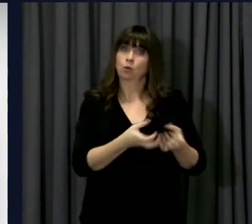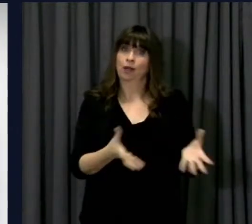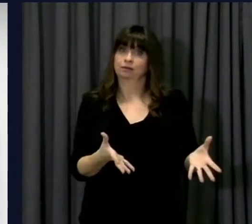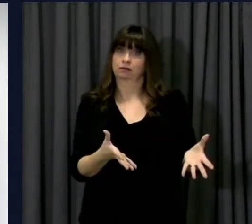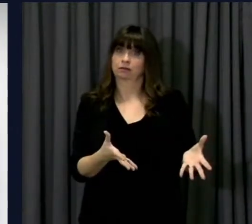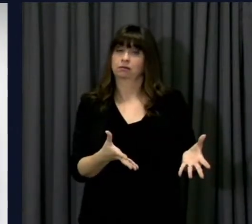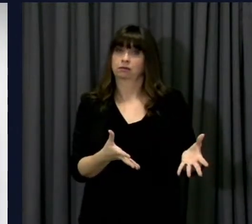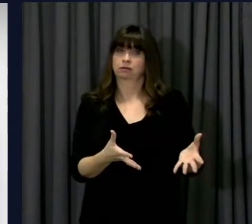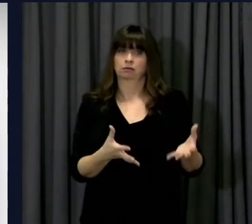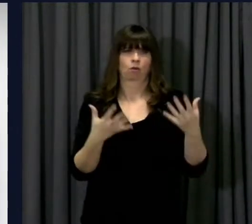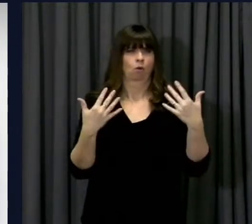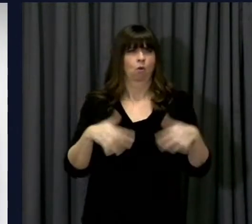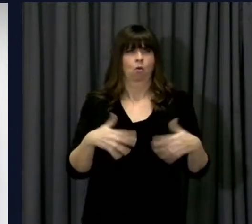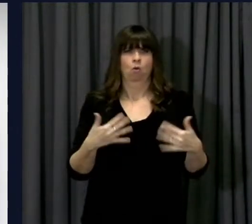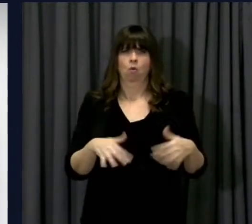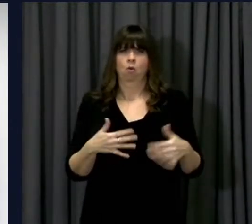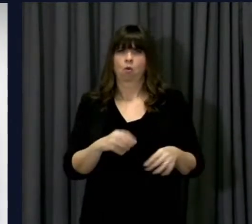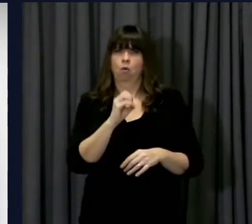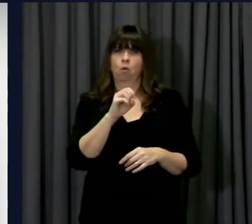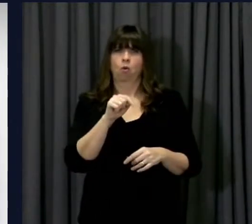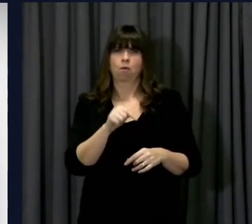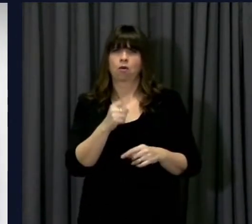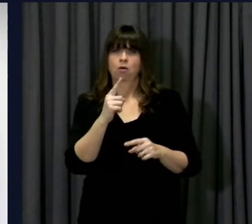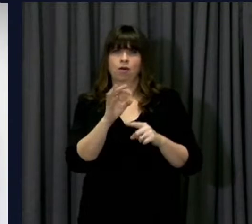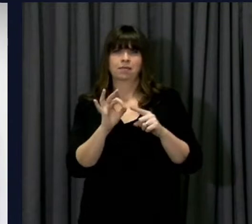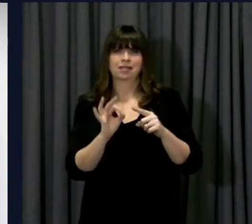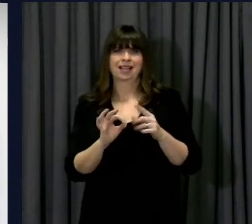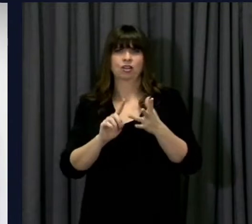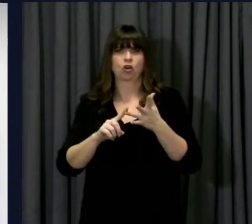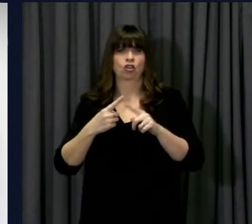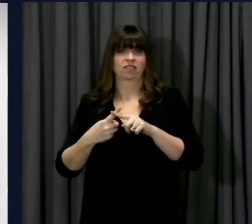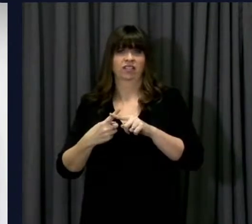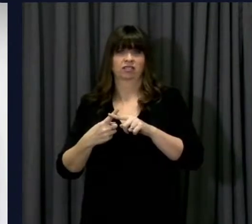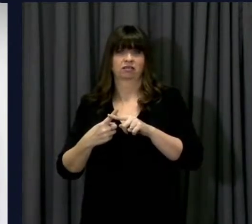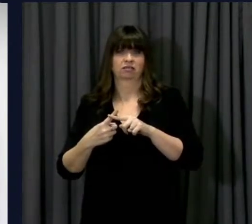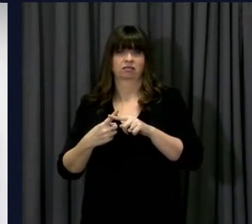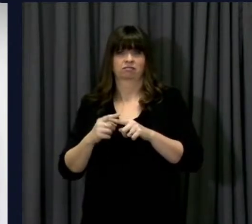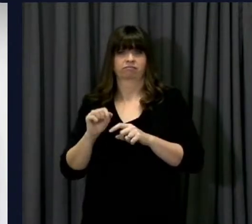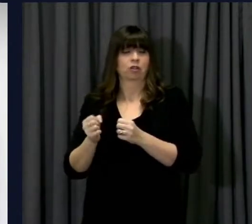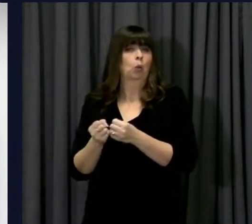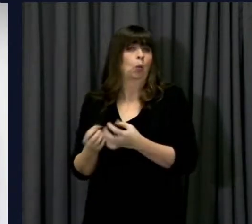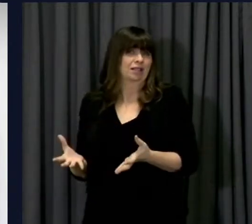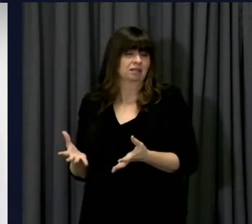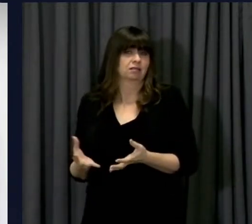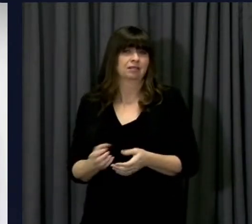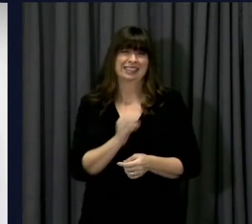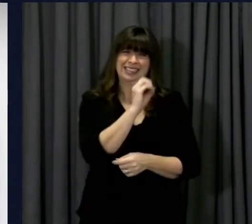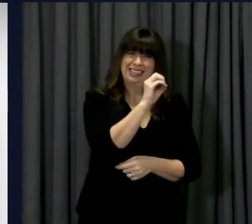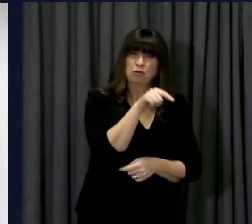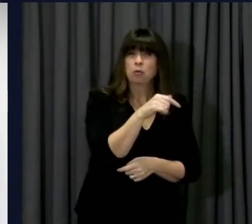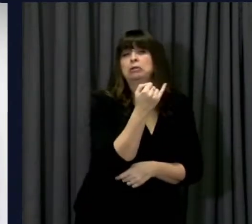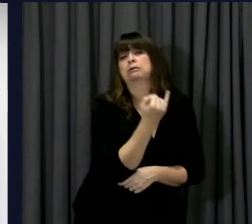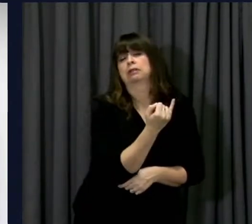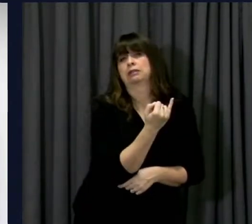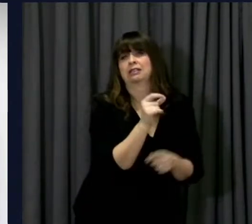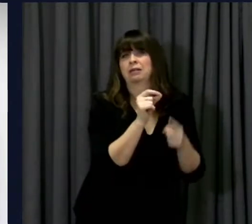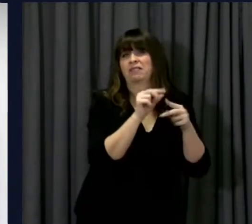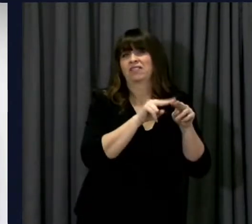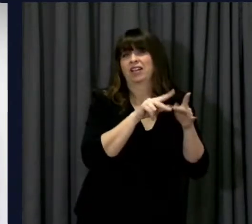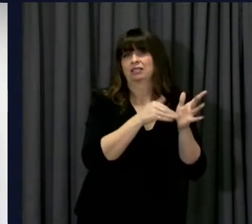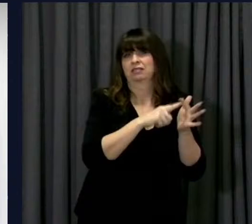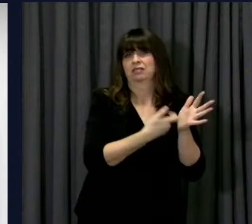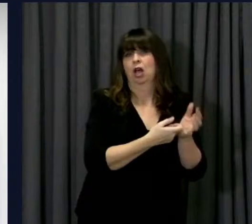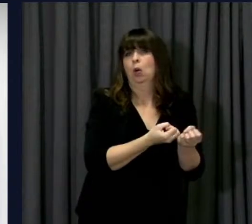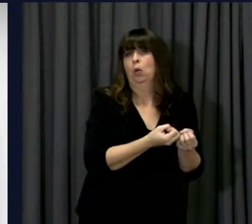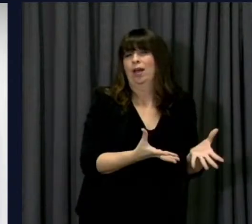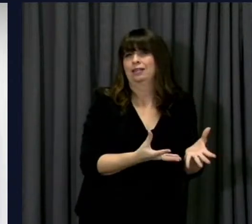for our vaccination programme. 0.1% of the Oxford AstraZeneca vaccine is wasted, 0.6% of the Pfizer